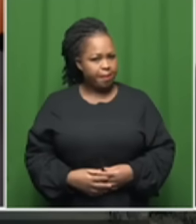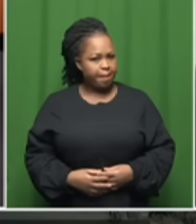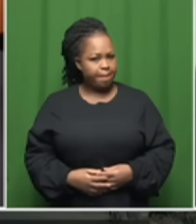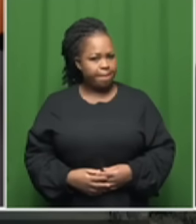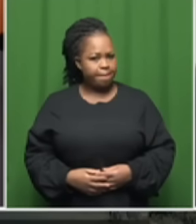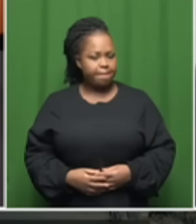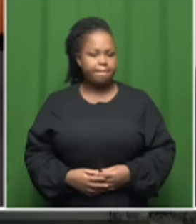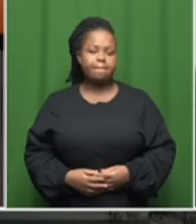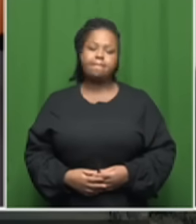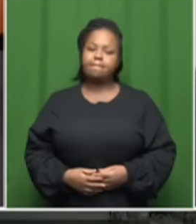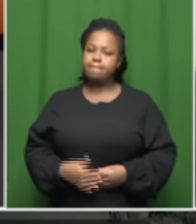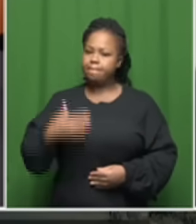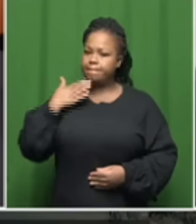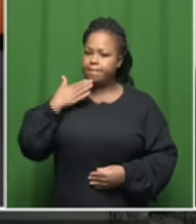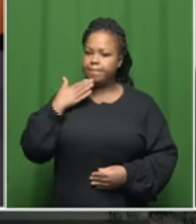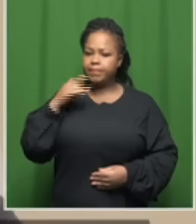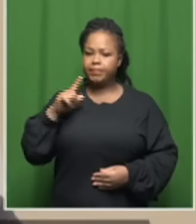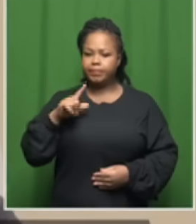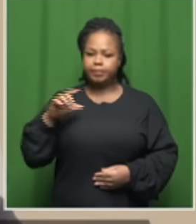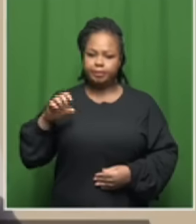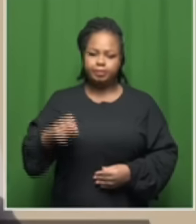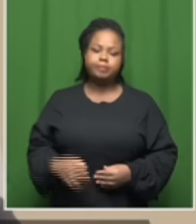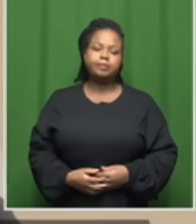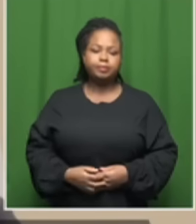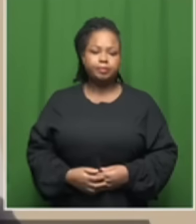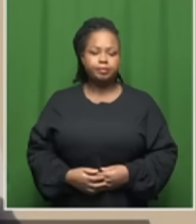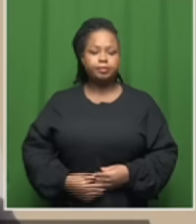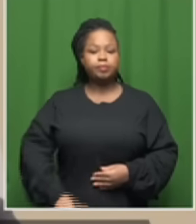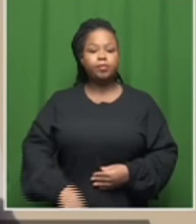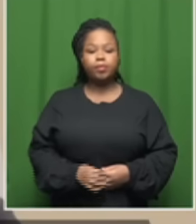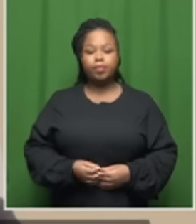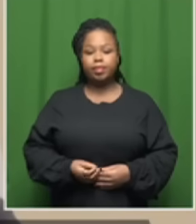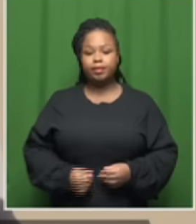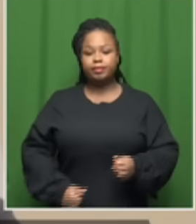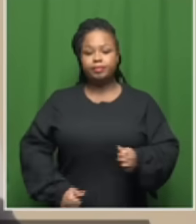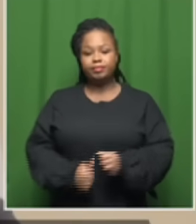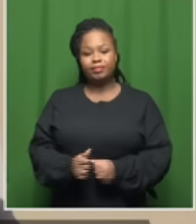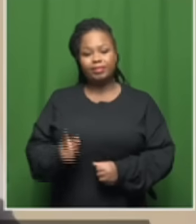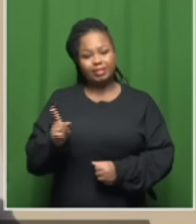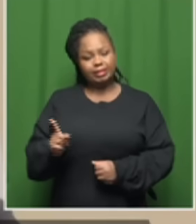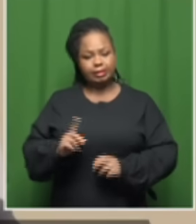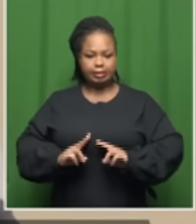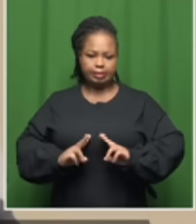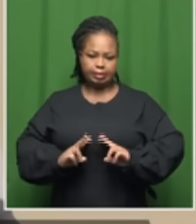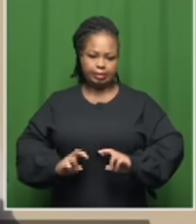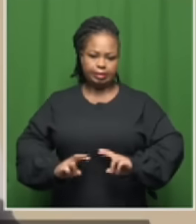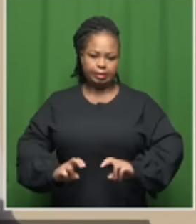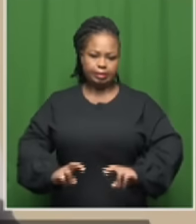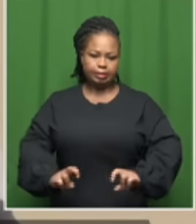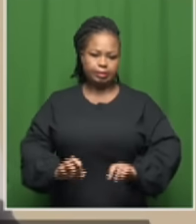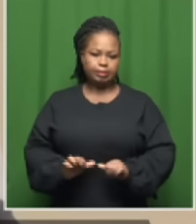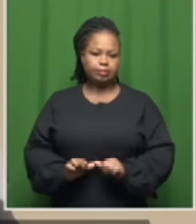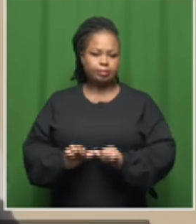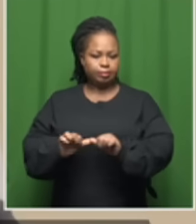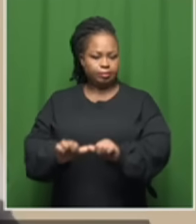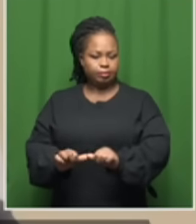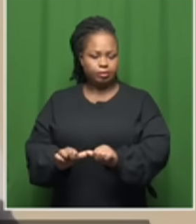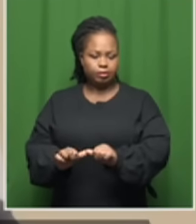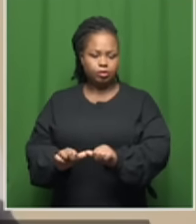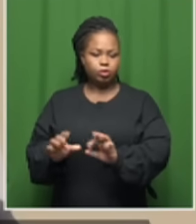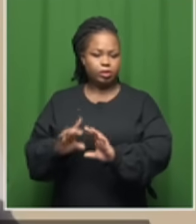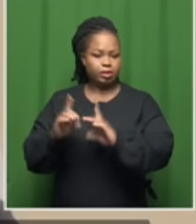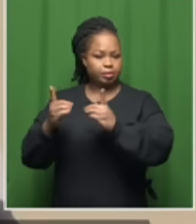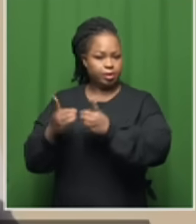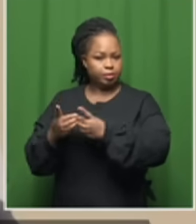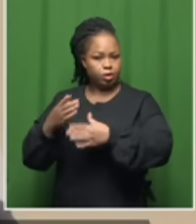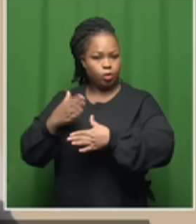No, thank you very much, Leanne. Firstly, this is an ongoing work by the department working with